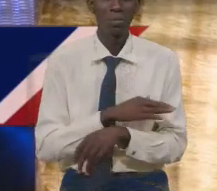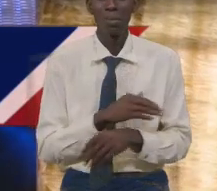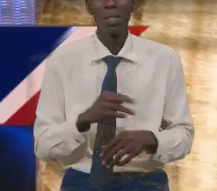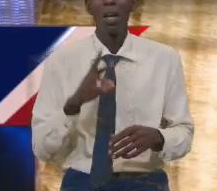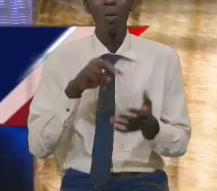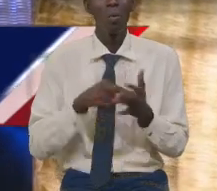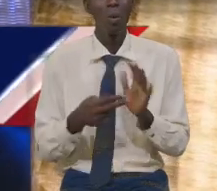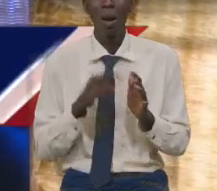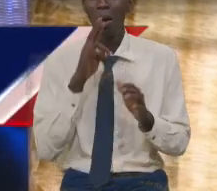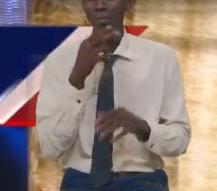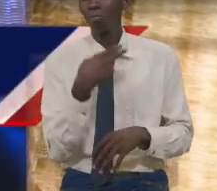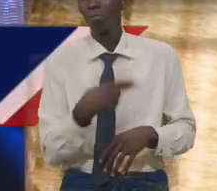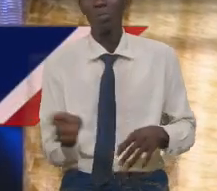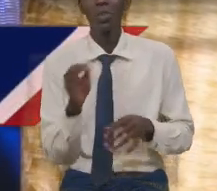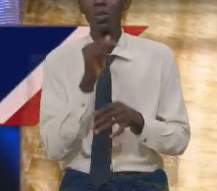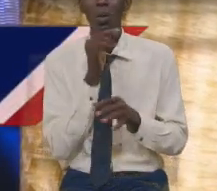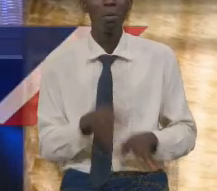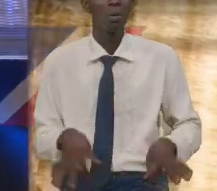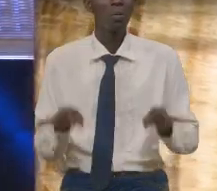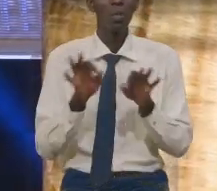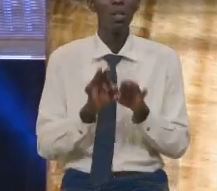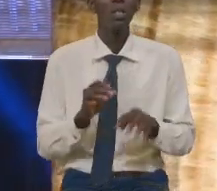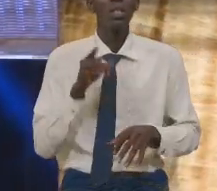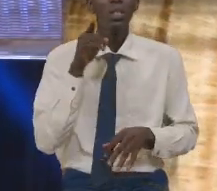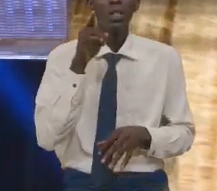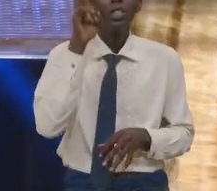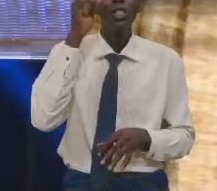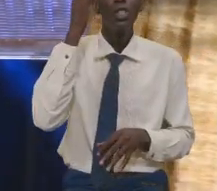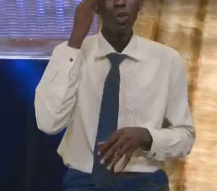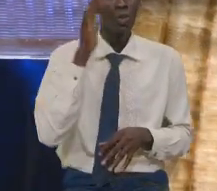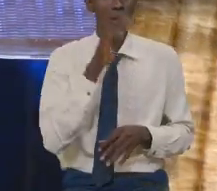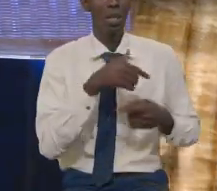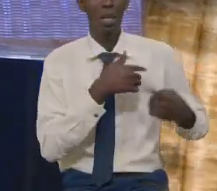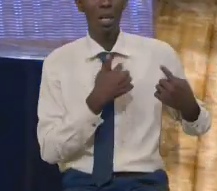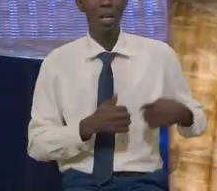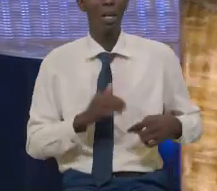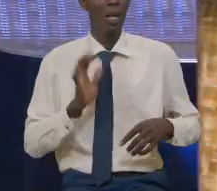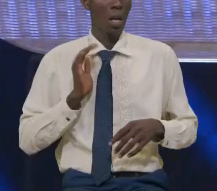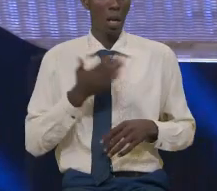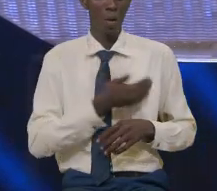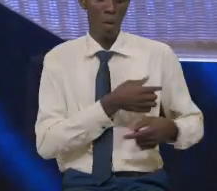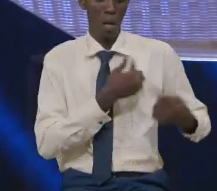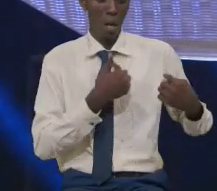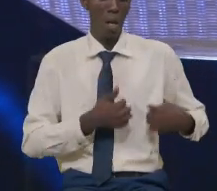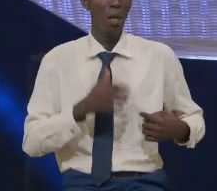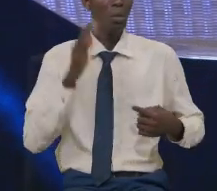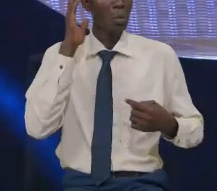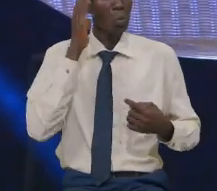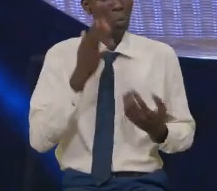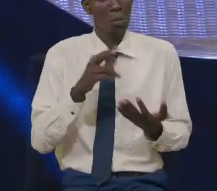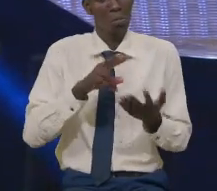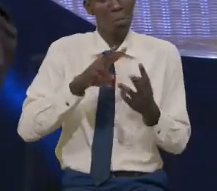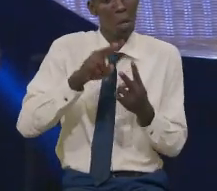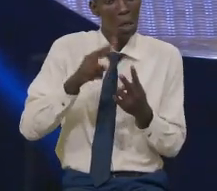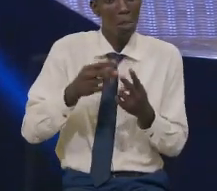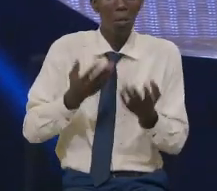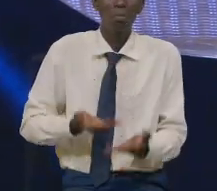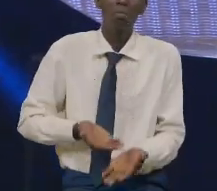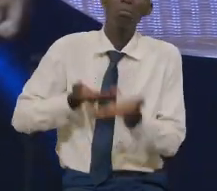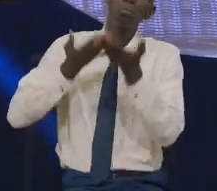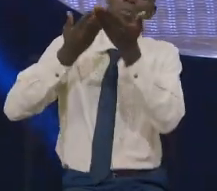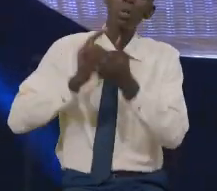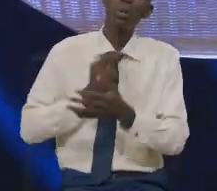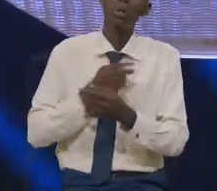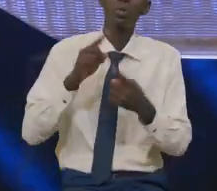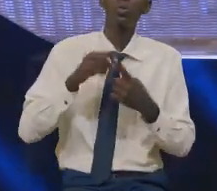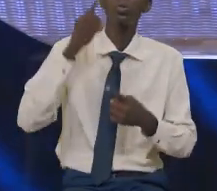God. He knew his heart. Our hearts will either recommend us to God, or our hearts will make